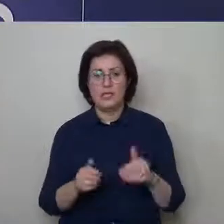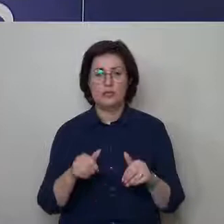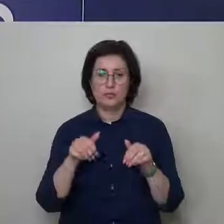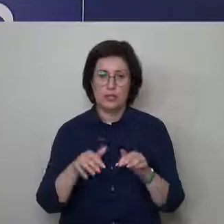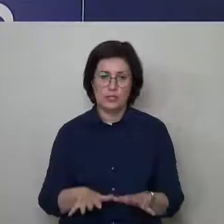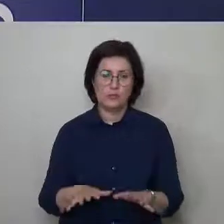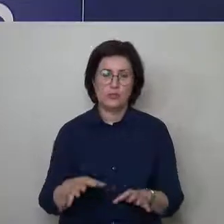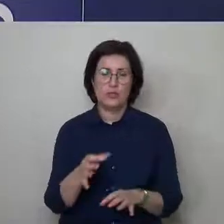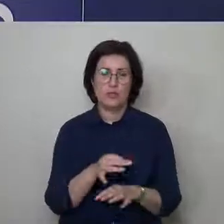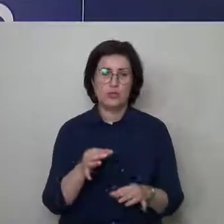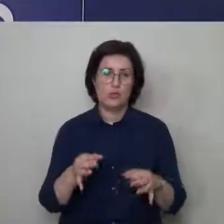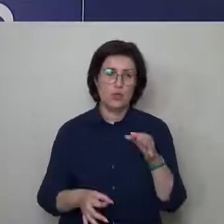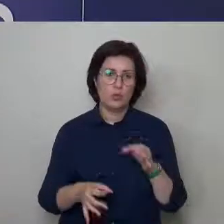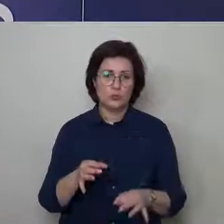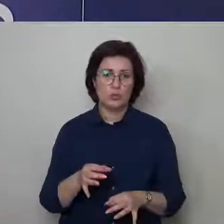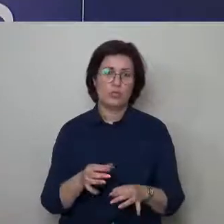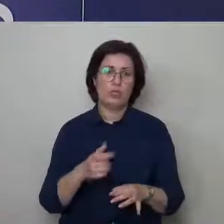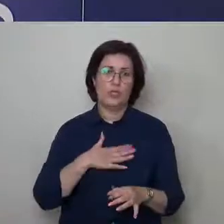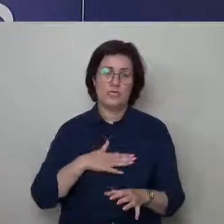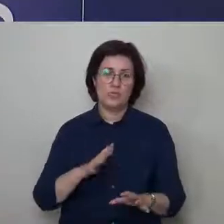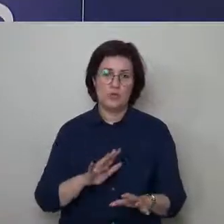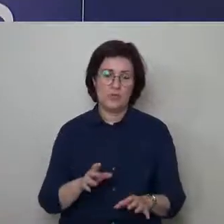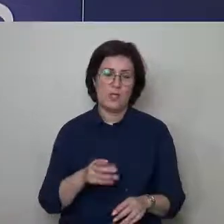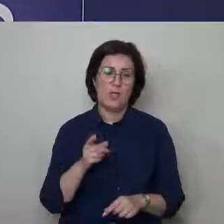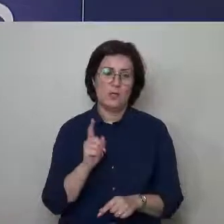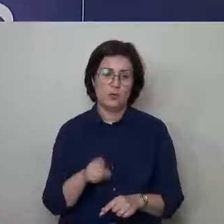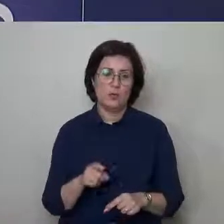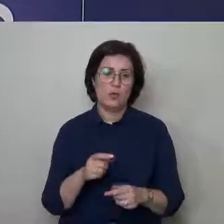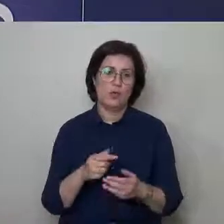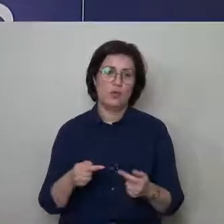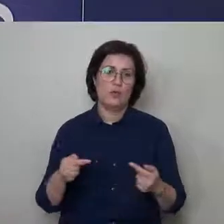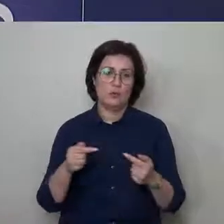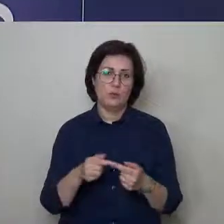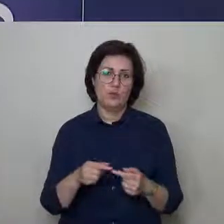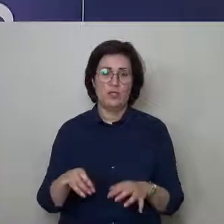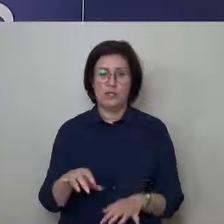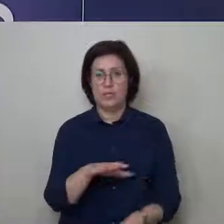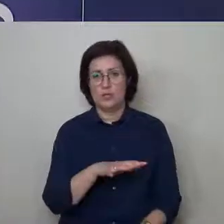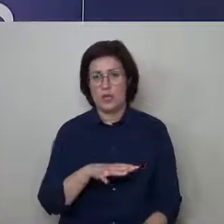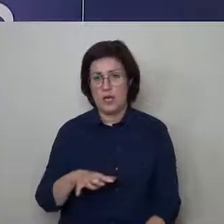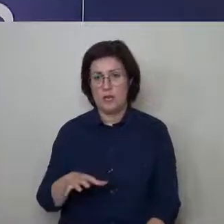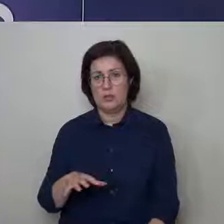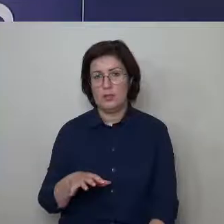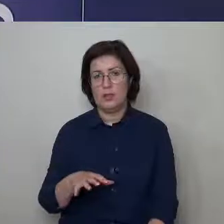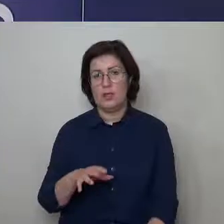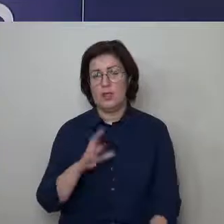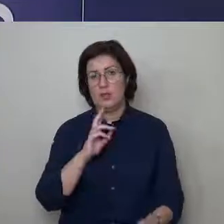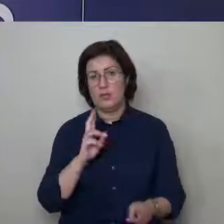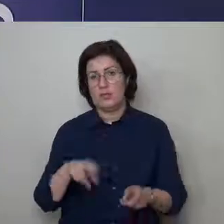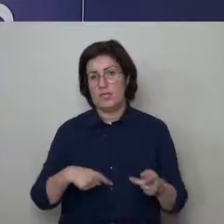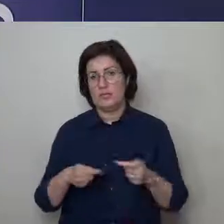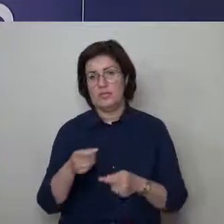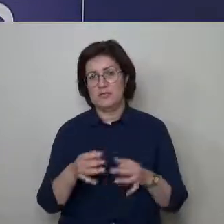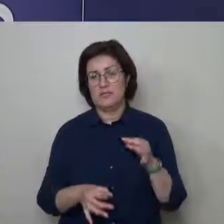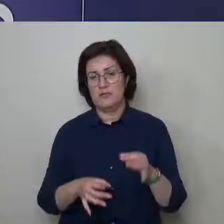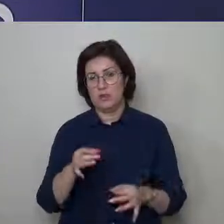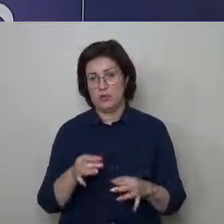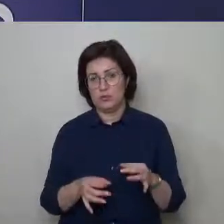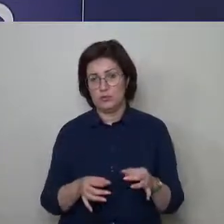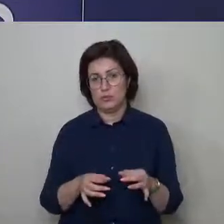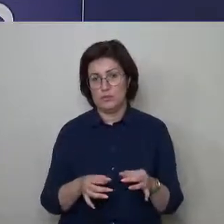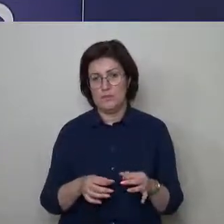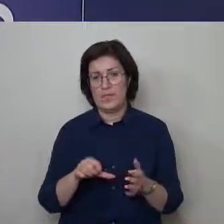the territorial court, and if one is unhappy with that decision, one could go to the territorial court of